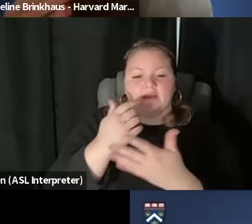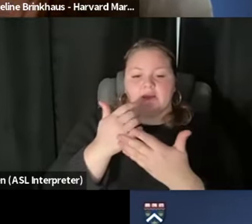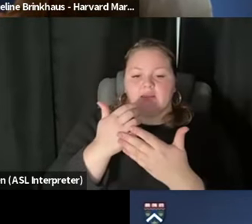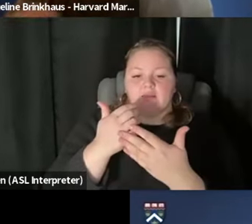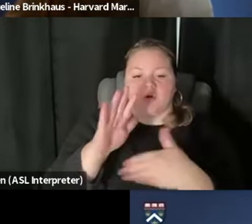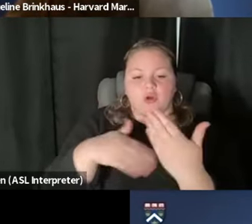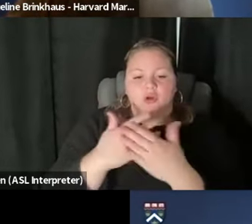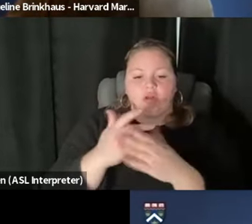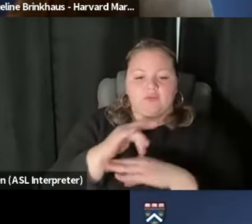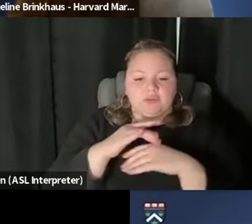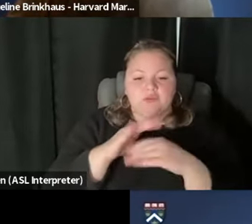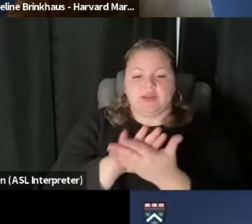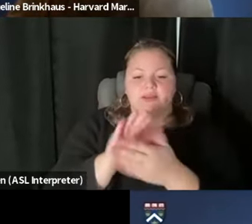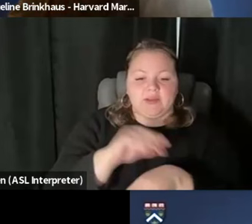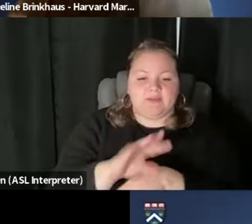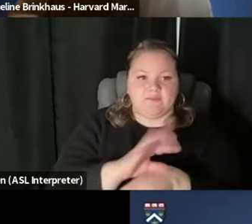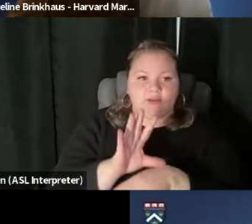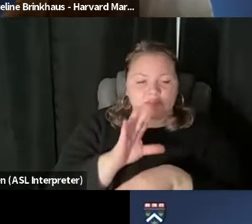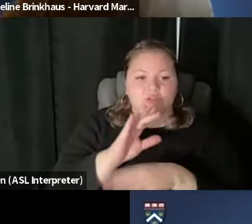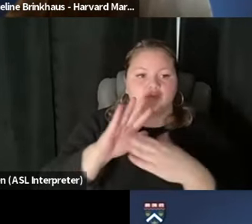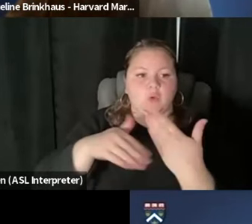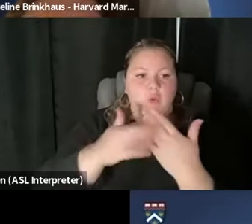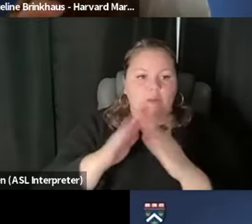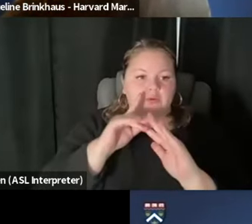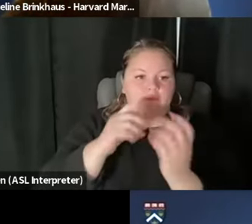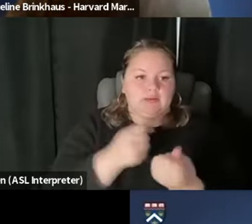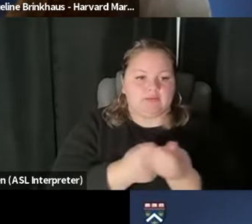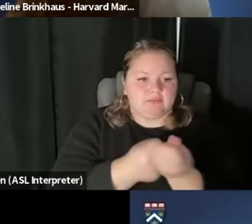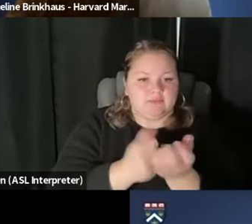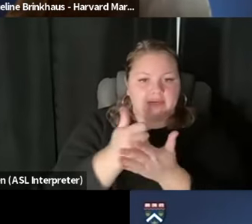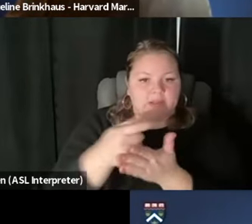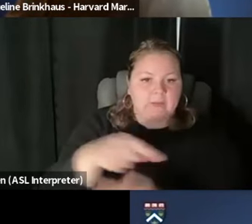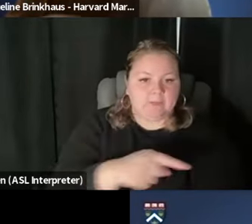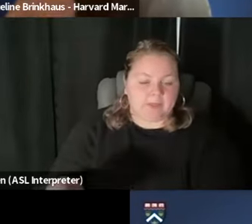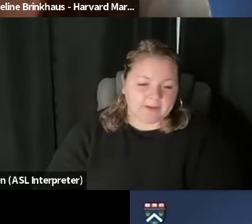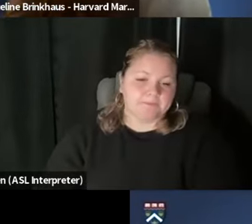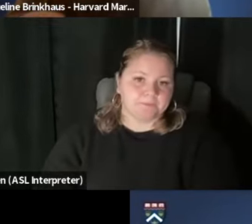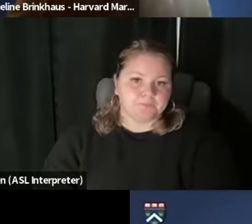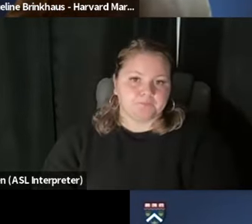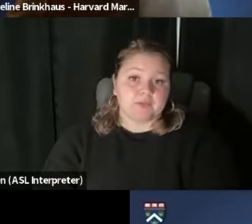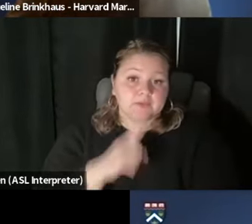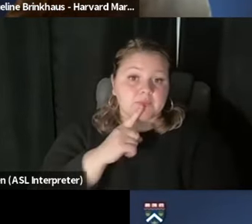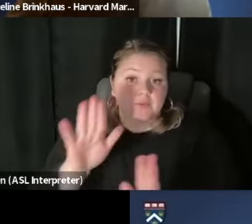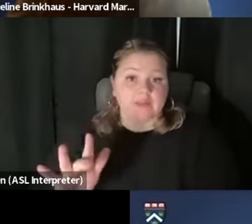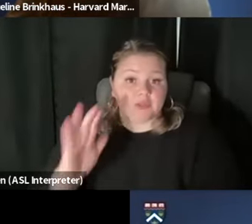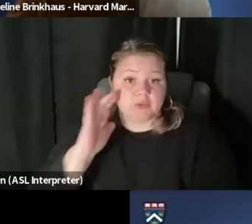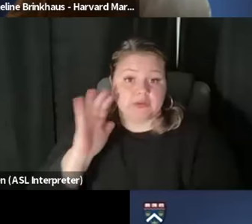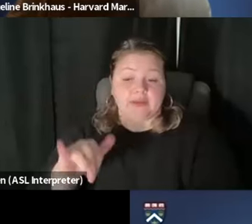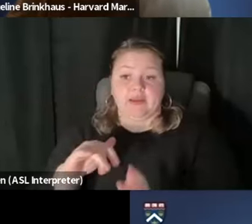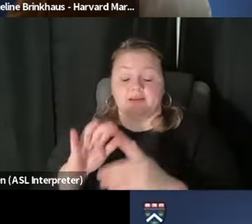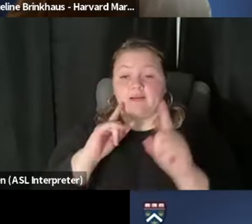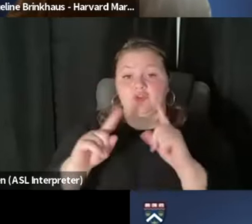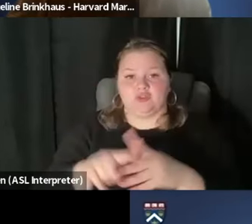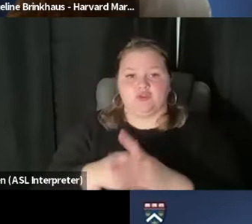have a community guiding them to graduation and even after. So it's great to hear that, you know, these conversations are happening early, they're